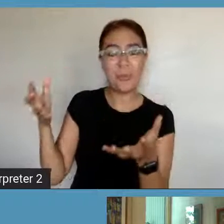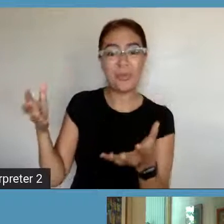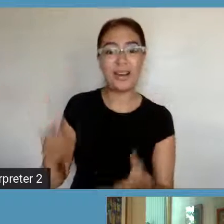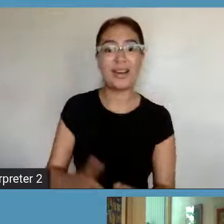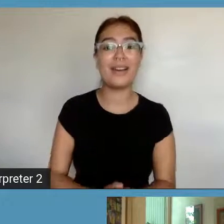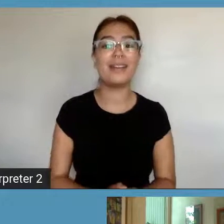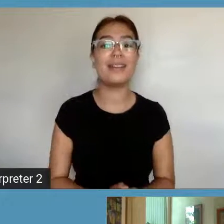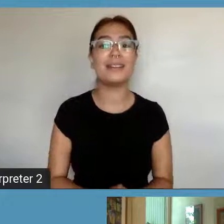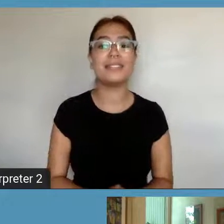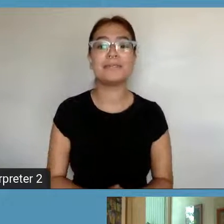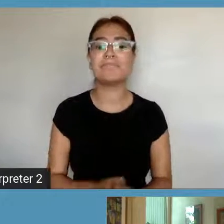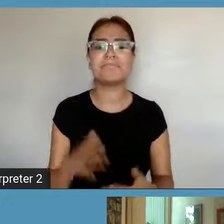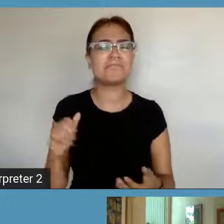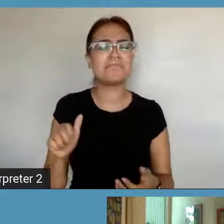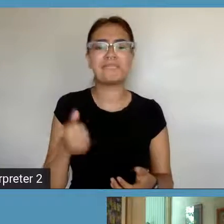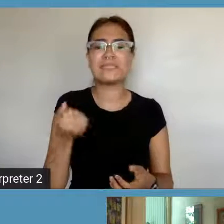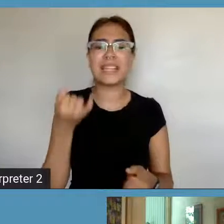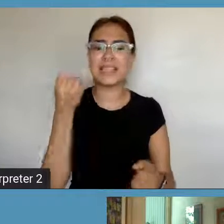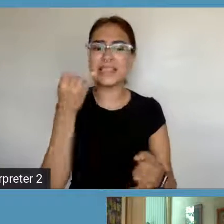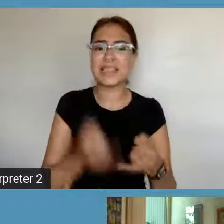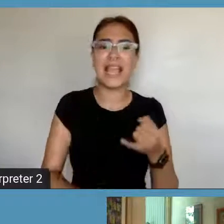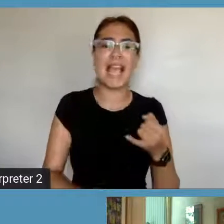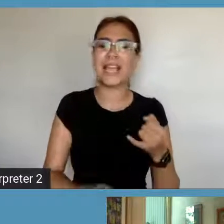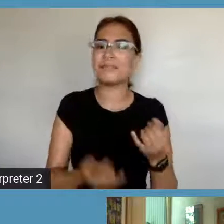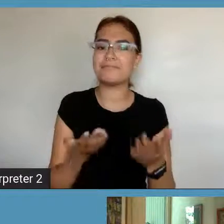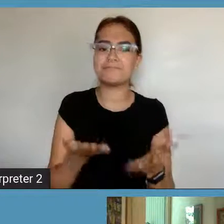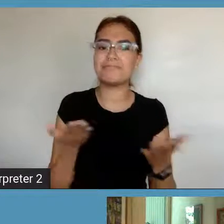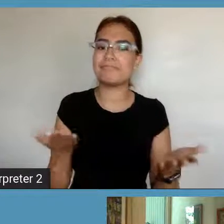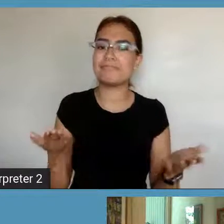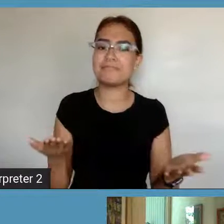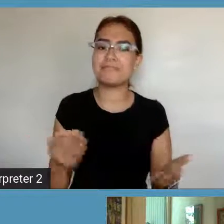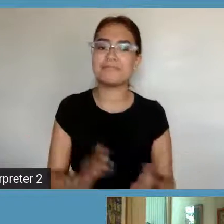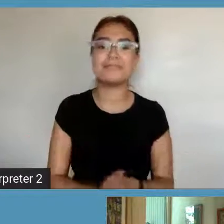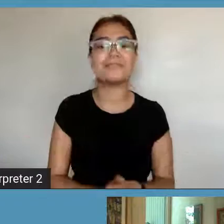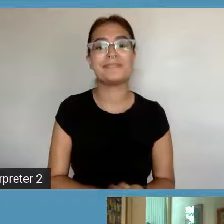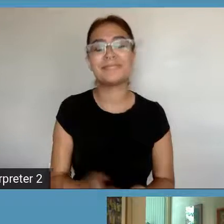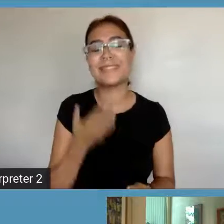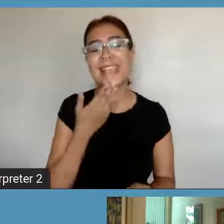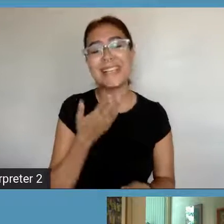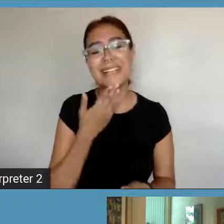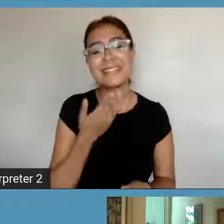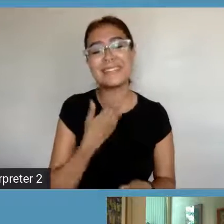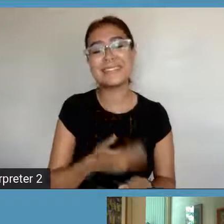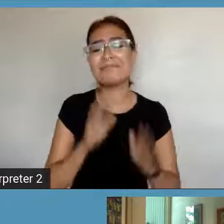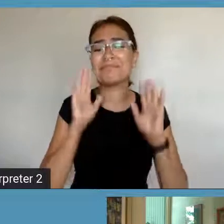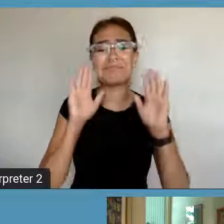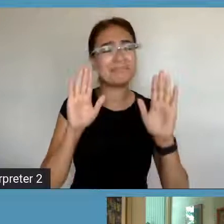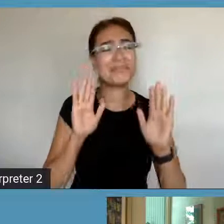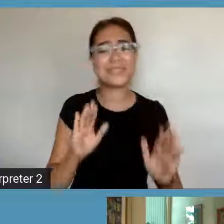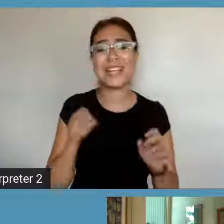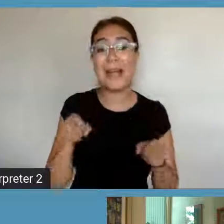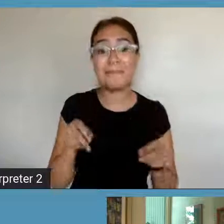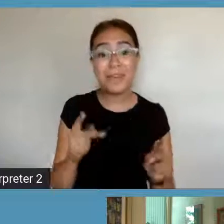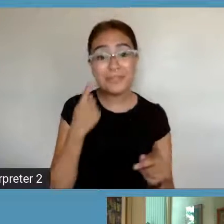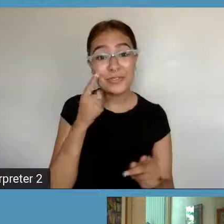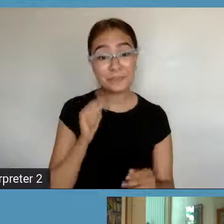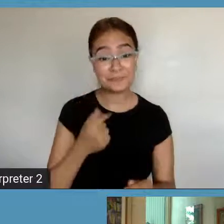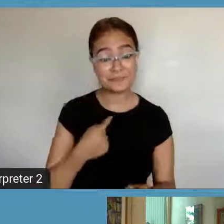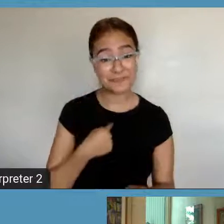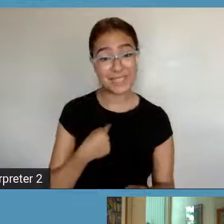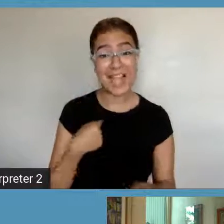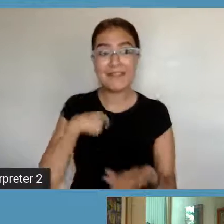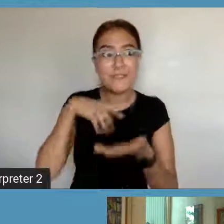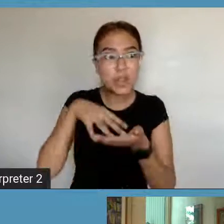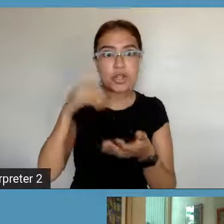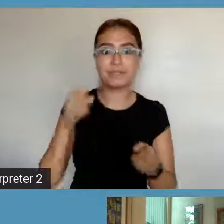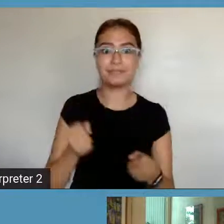final remarks for us, Dr. Jones? This has been a fabulous presentation. Thank you very much. This has been a wonderful opportunity for me. I have learned so much